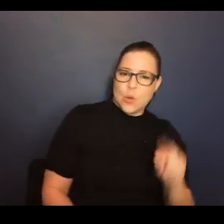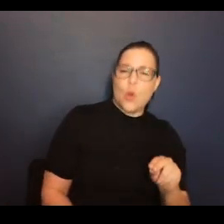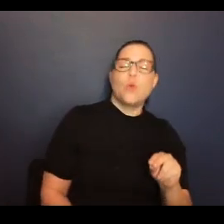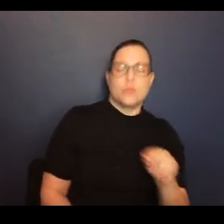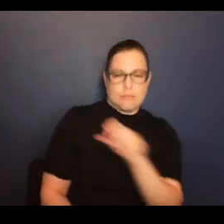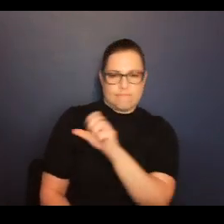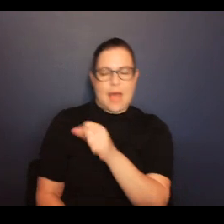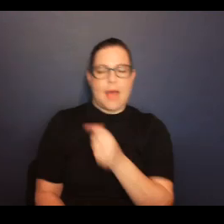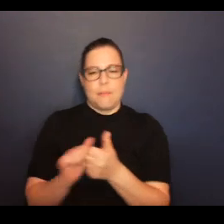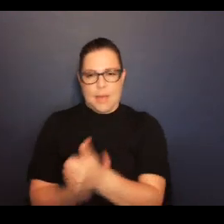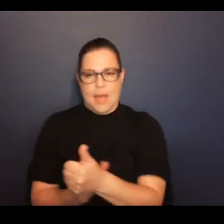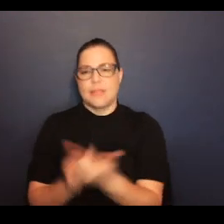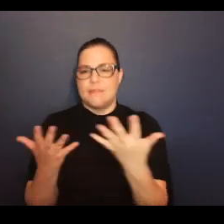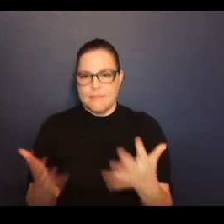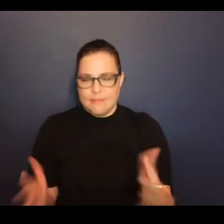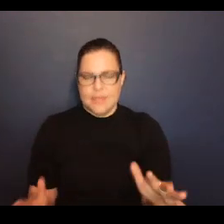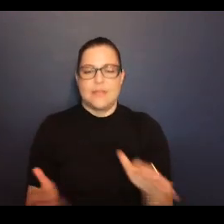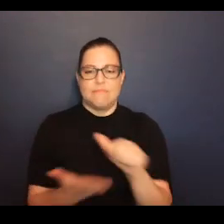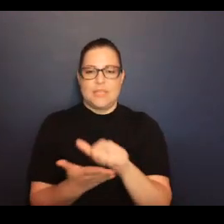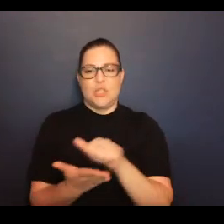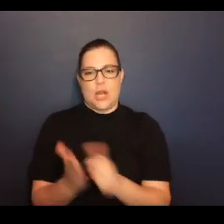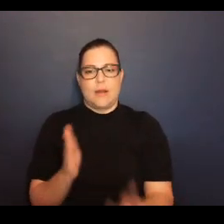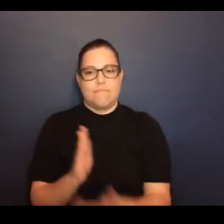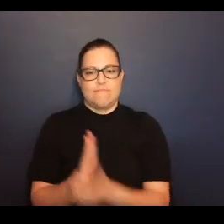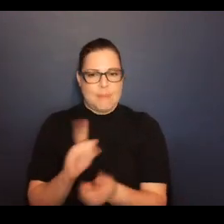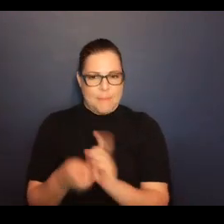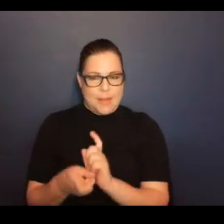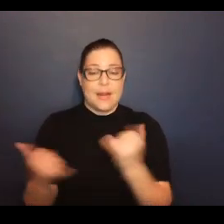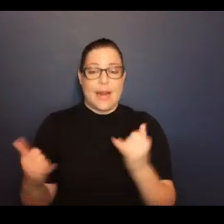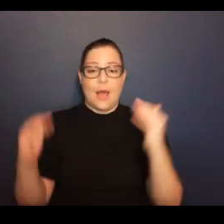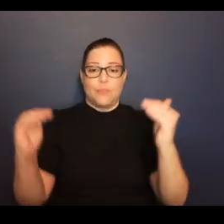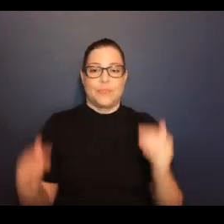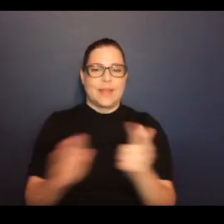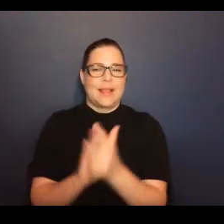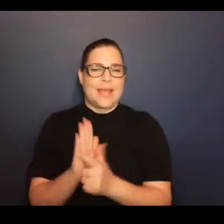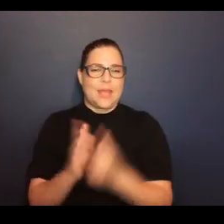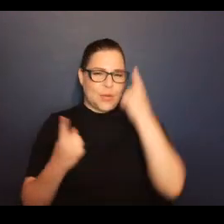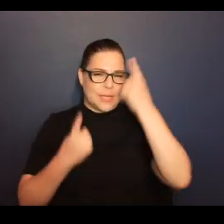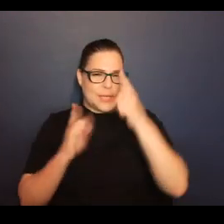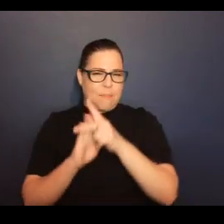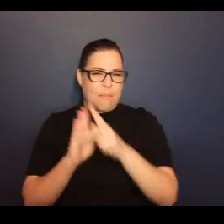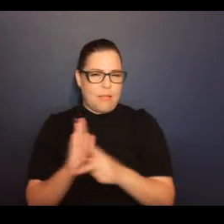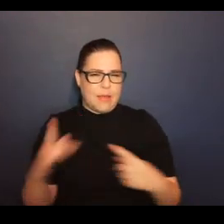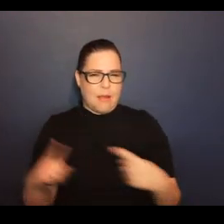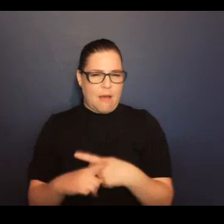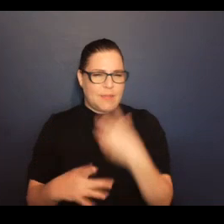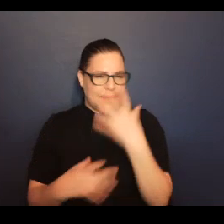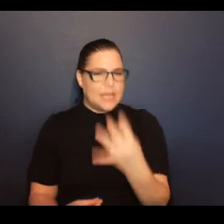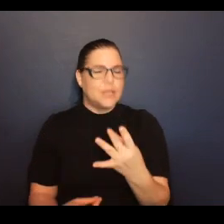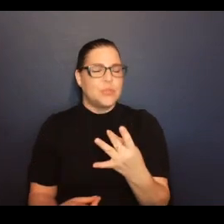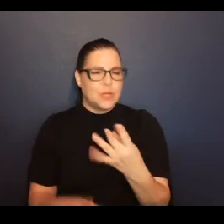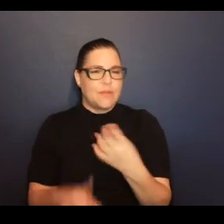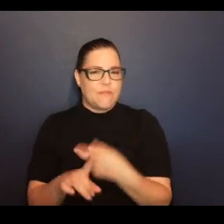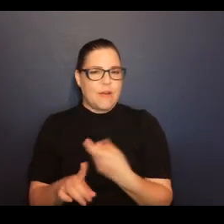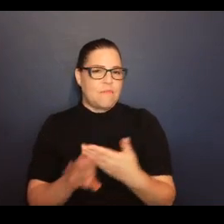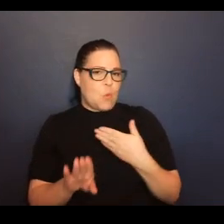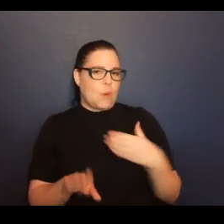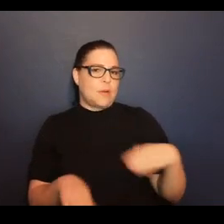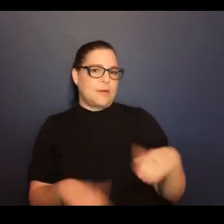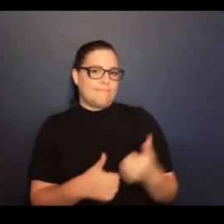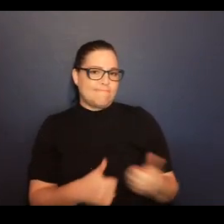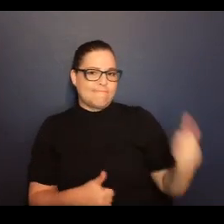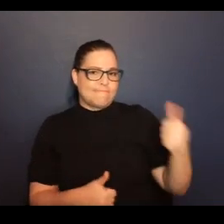have it. The motion passes. The agenda is amended. Moving on to legal, consideration of a policy for conflicts of interest for former officials and employees